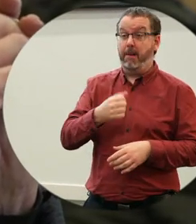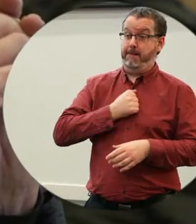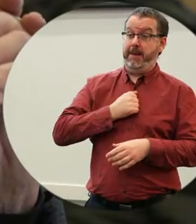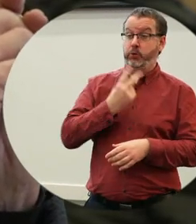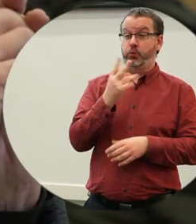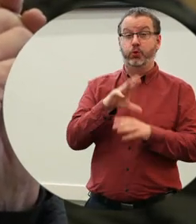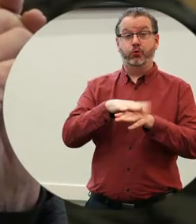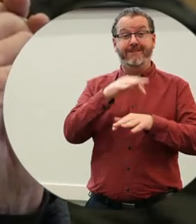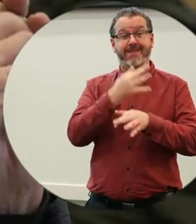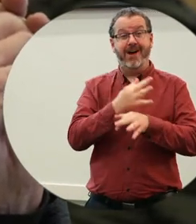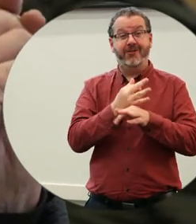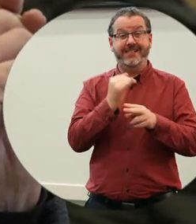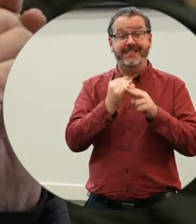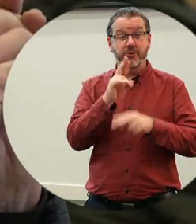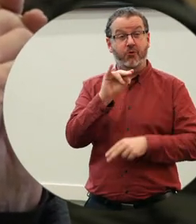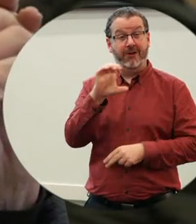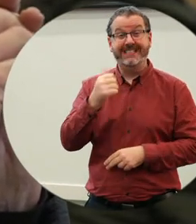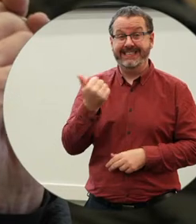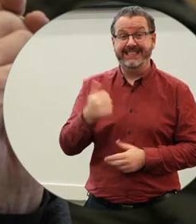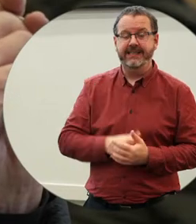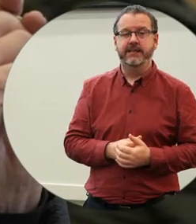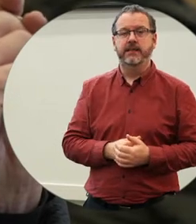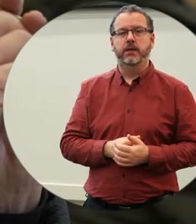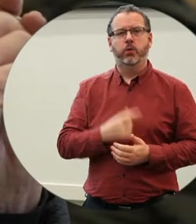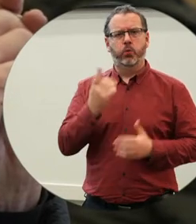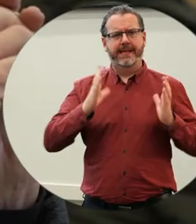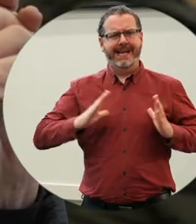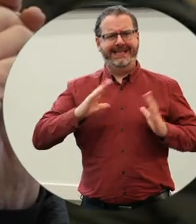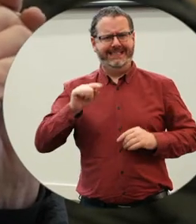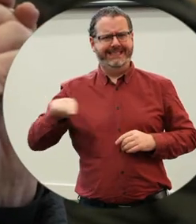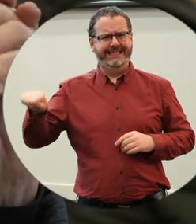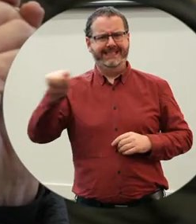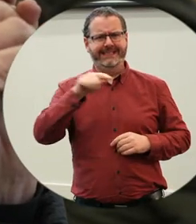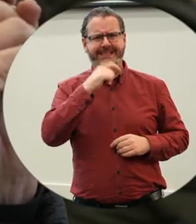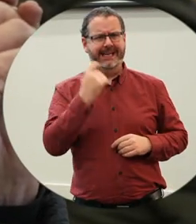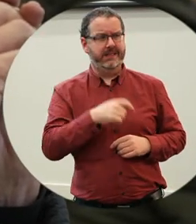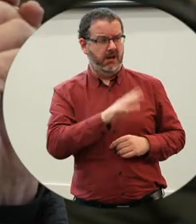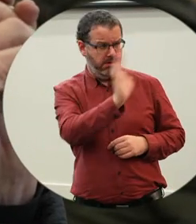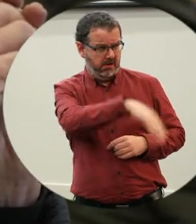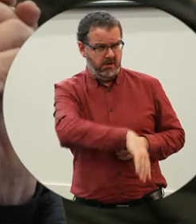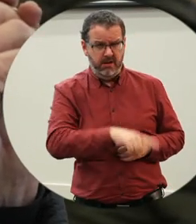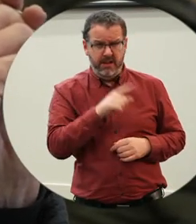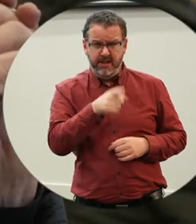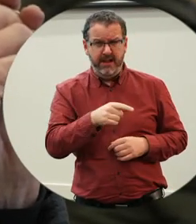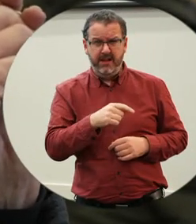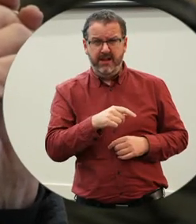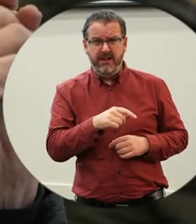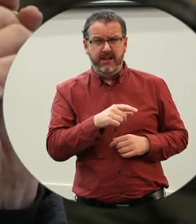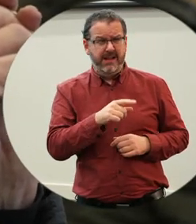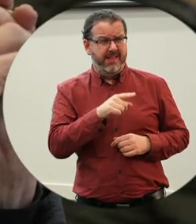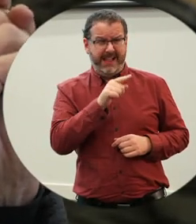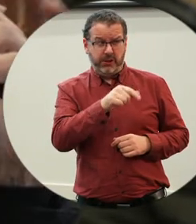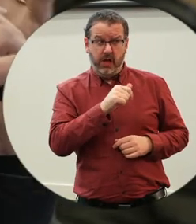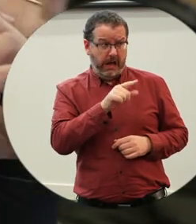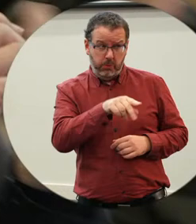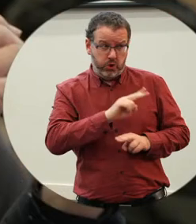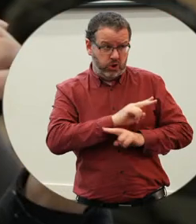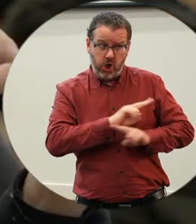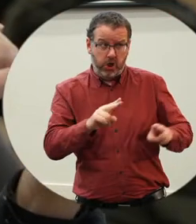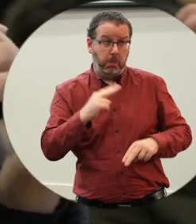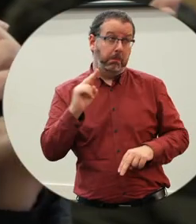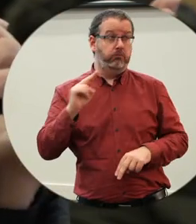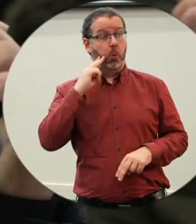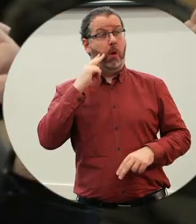RIC. And one of the ladies present said, that's nothing I would be boasting about. Now,